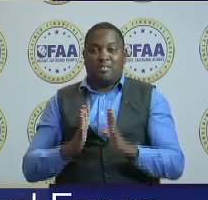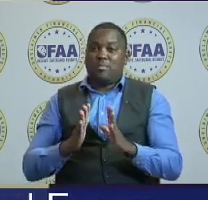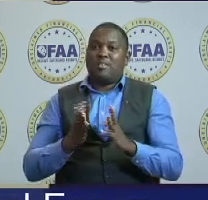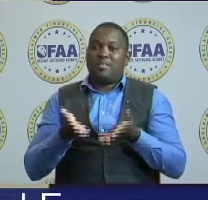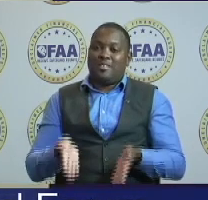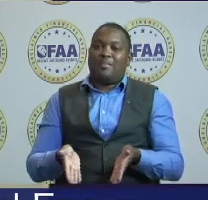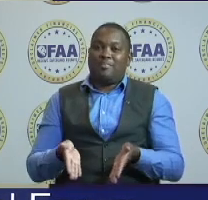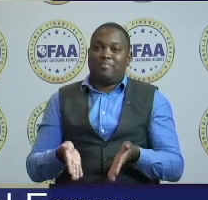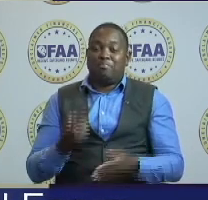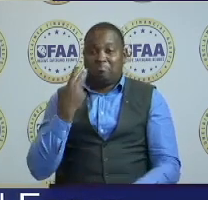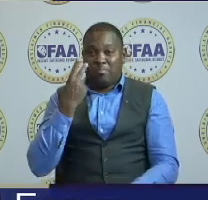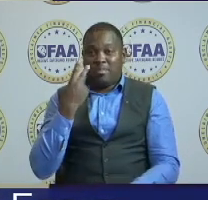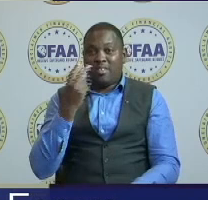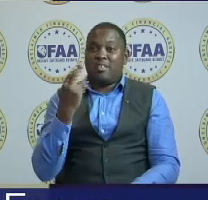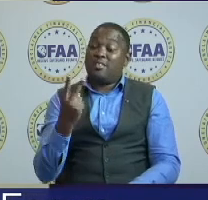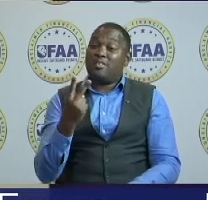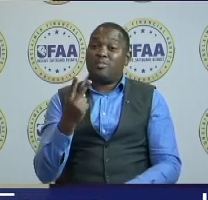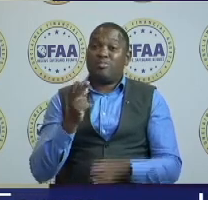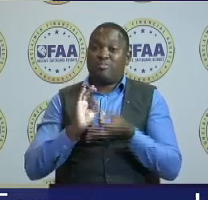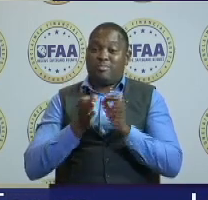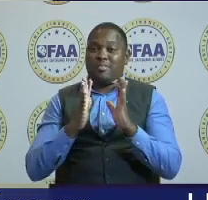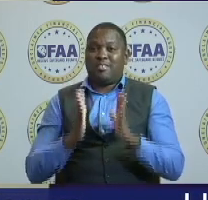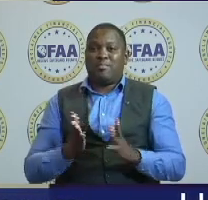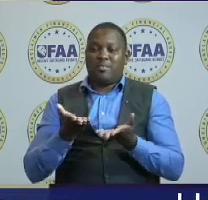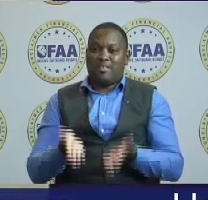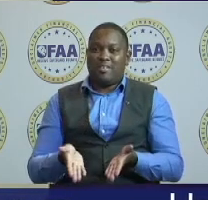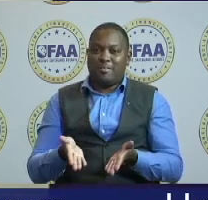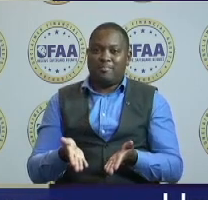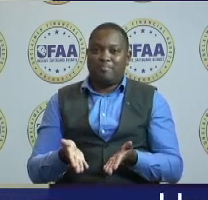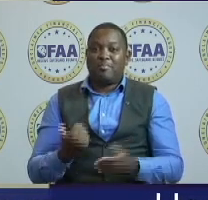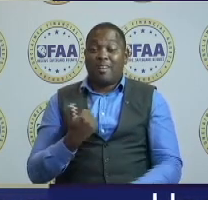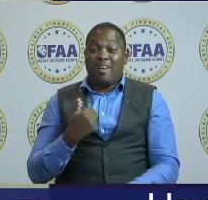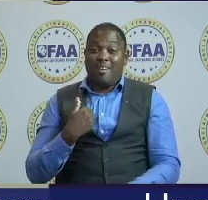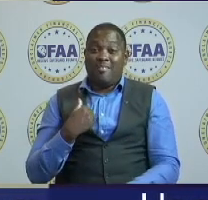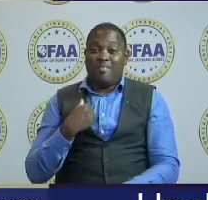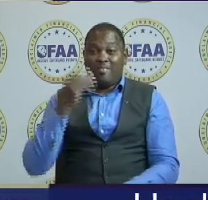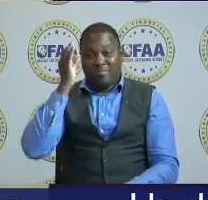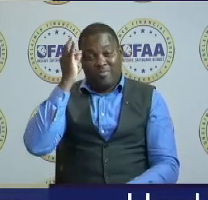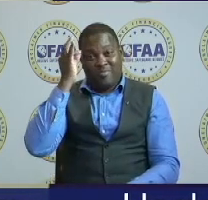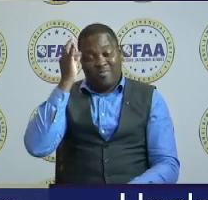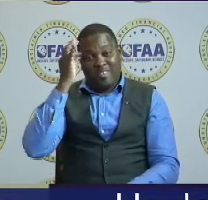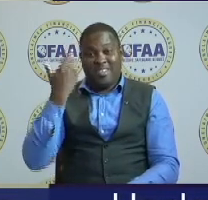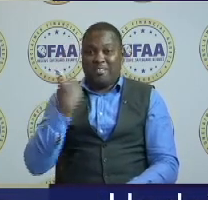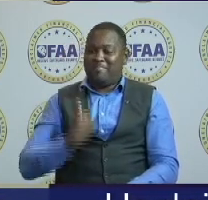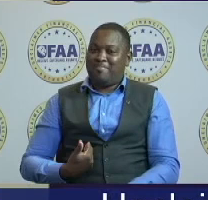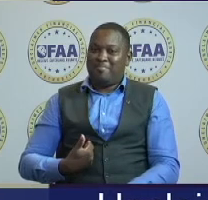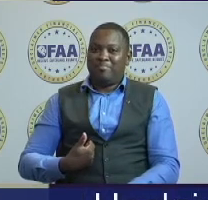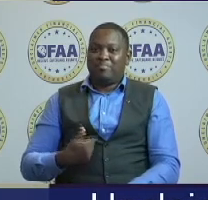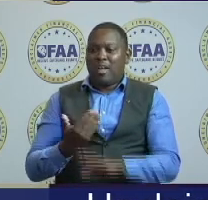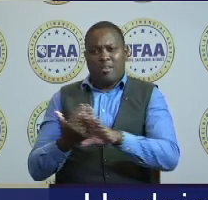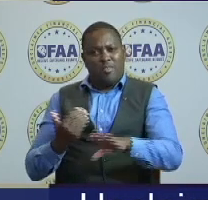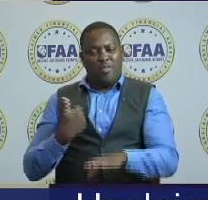seen two of our guests exchanging seats on the small screen there. We have Victor Mwania, who's currently on the screen, and earlier on we